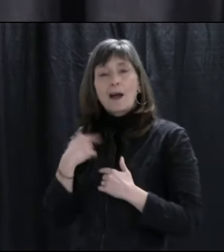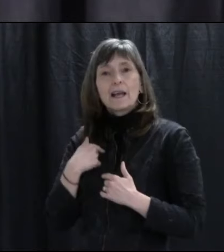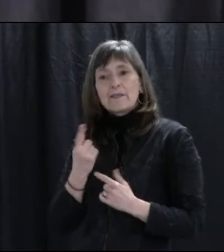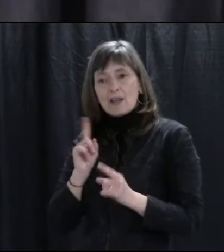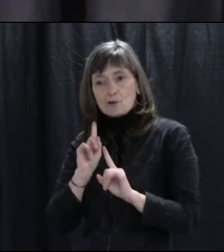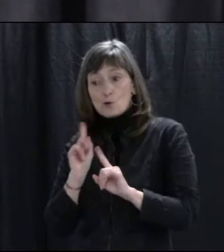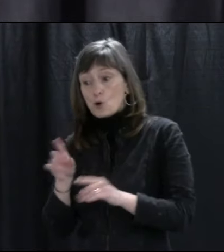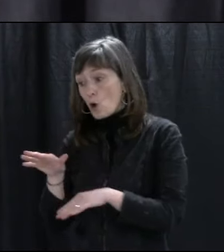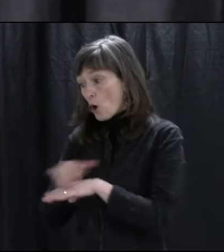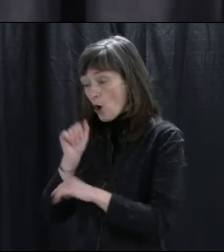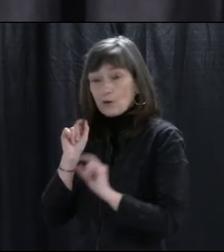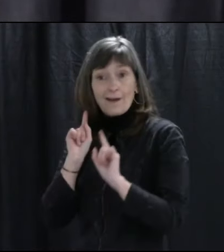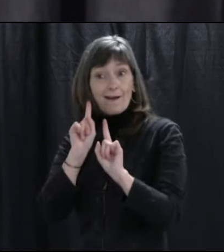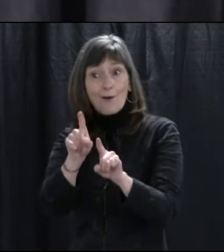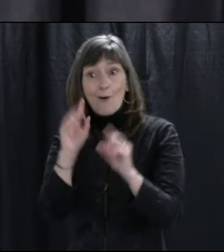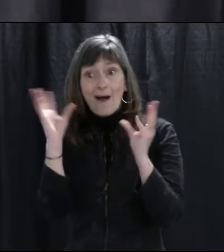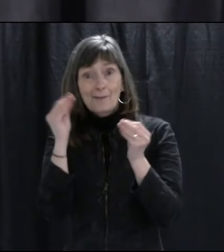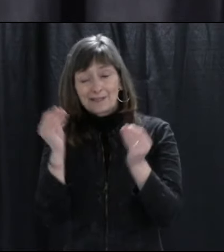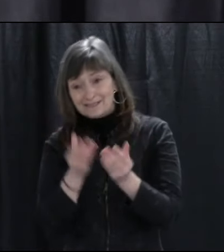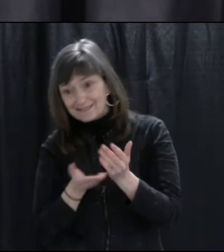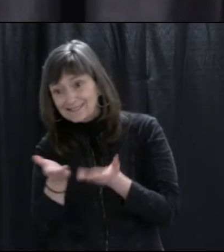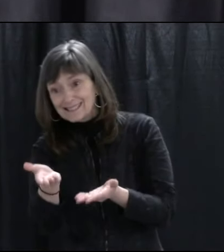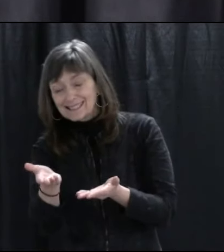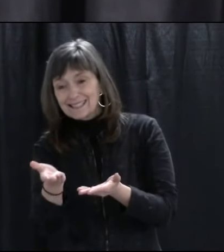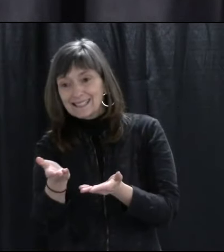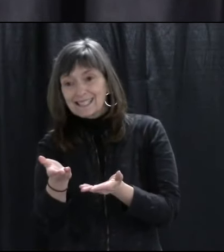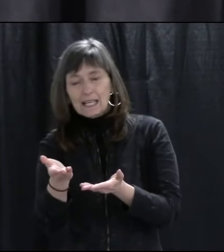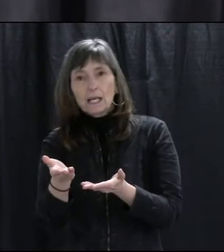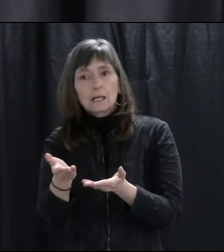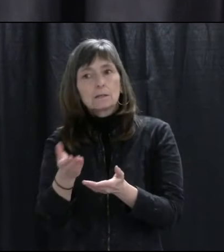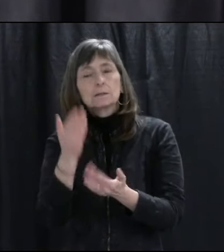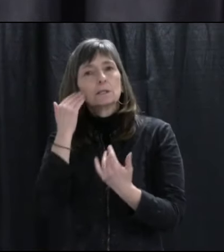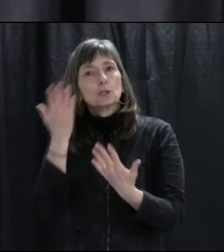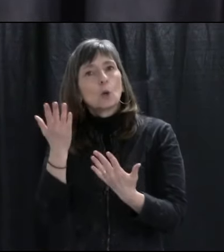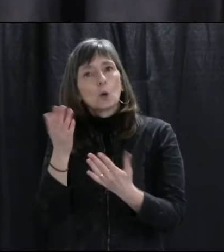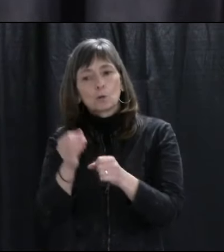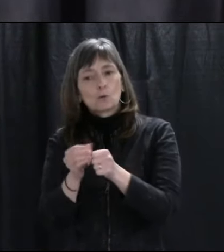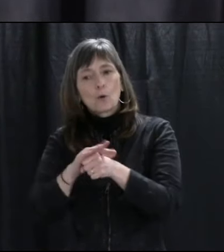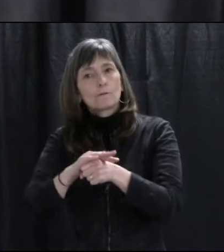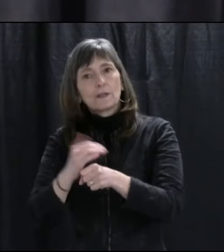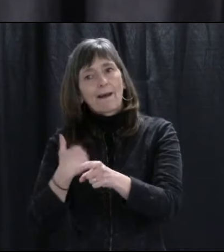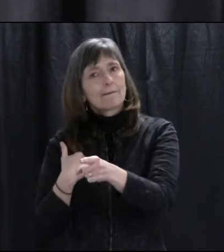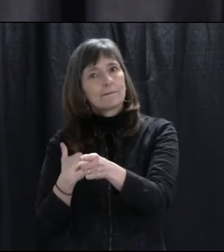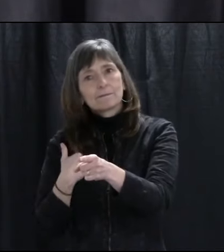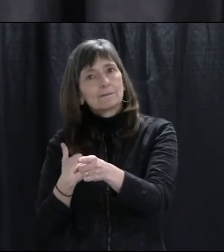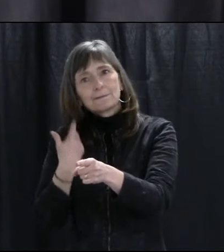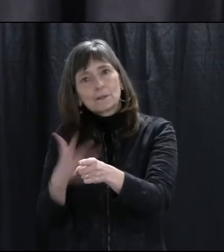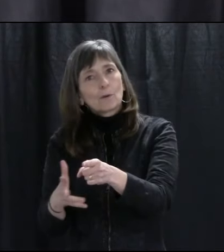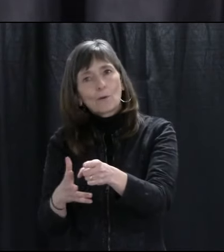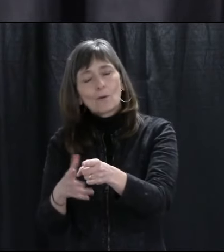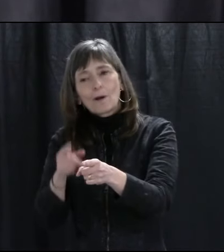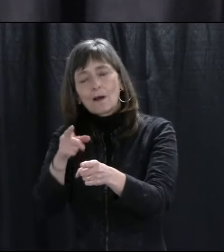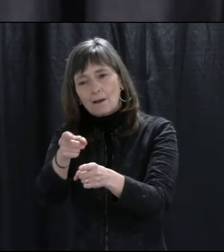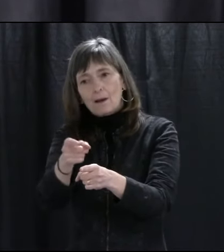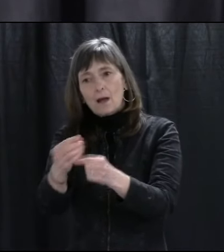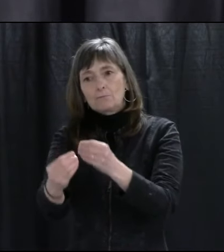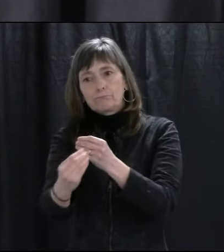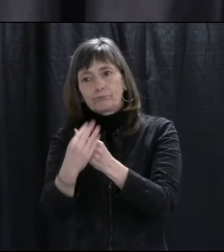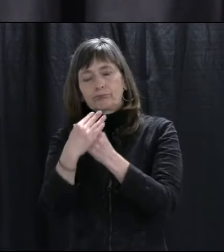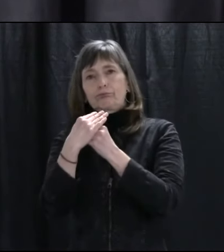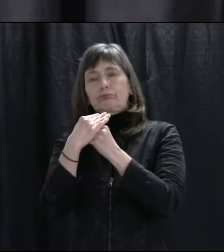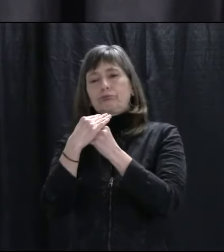potential exposure to COVID-19. So if you need an ambulance, please make sure you tell